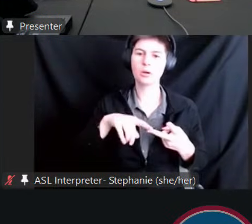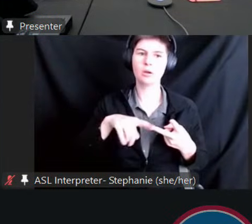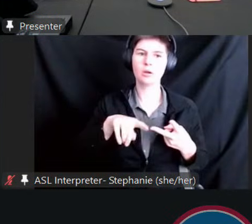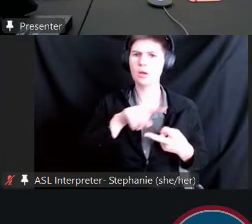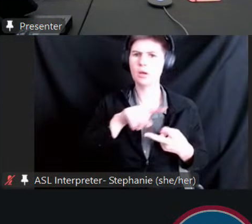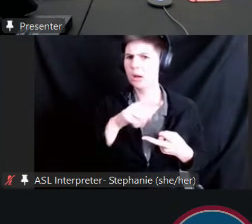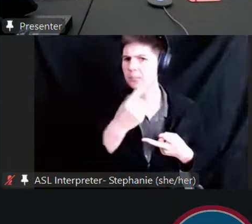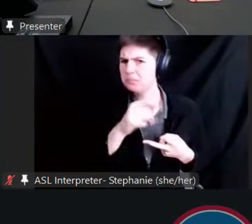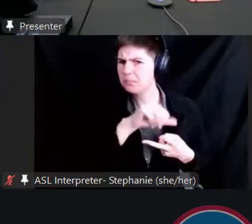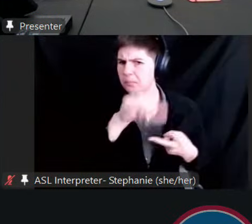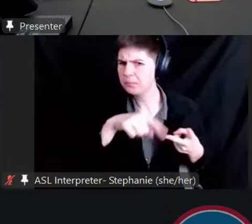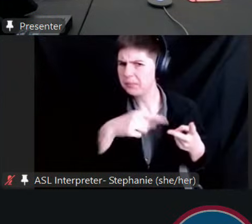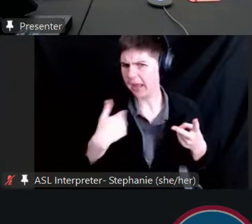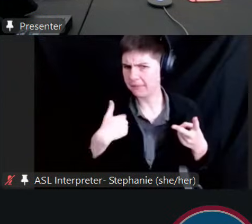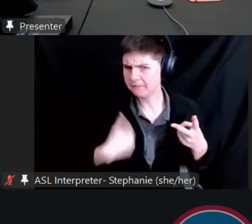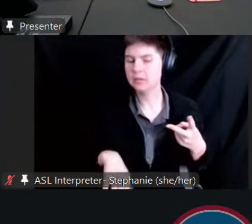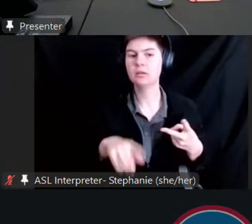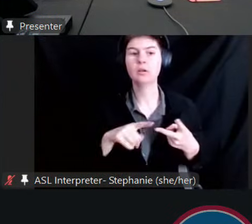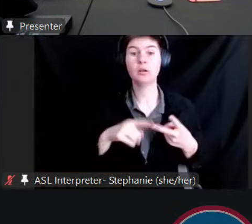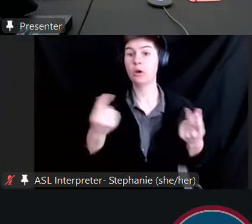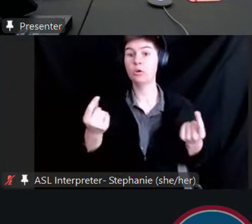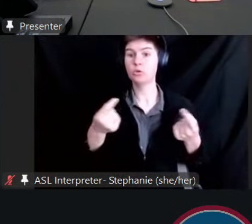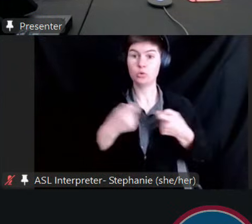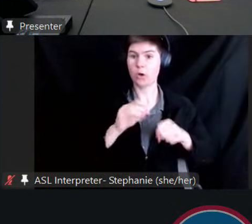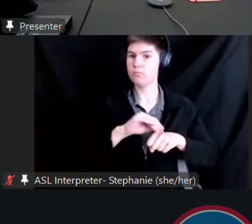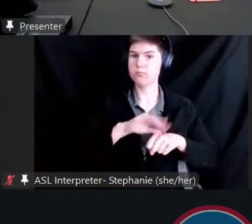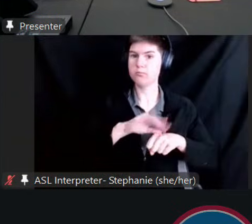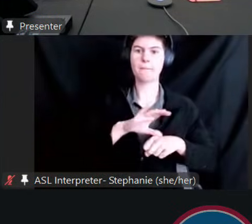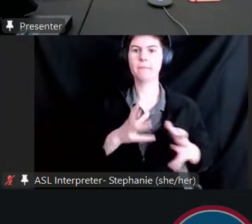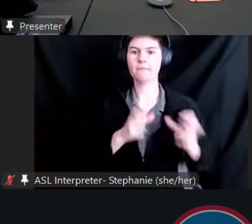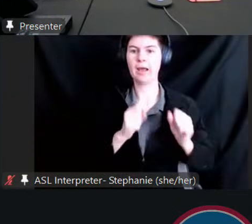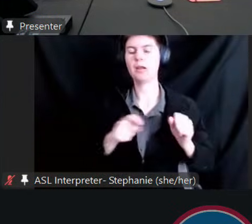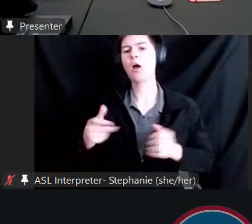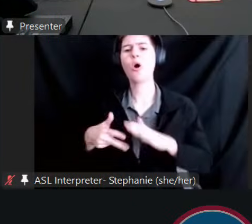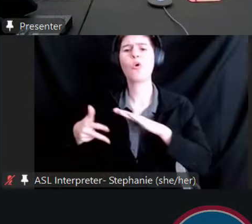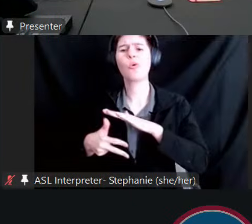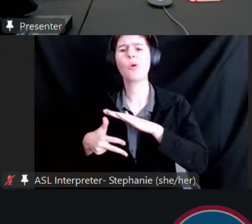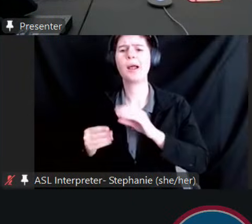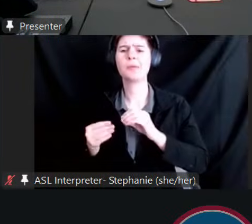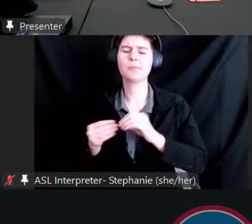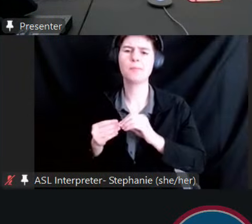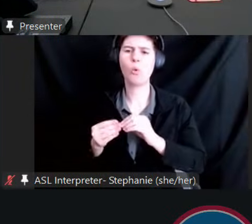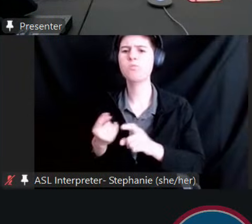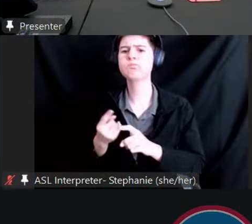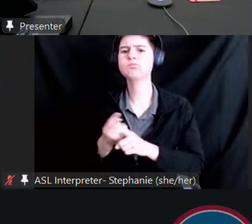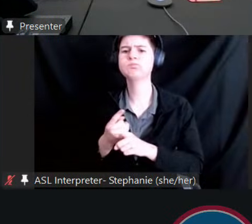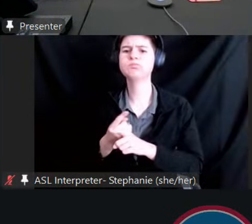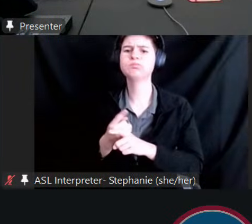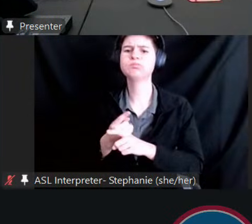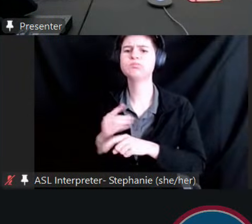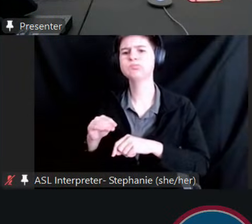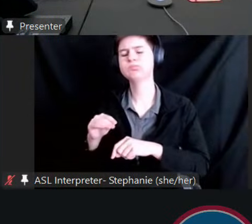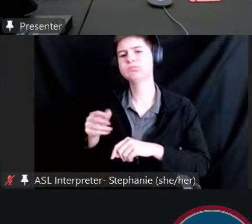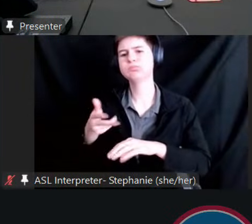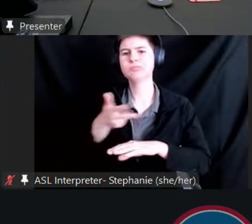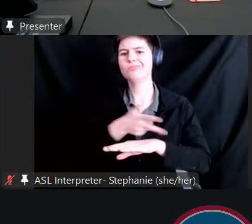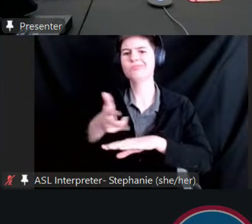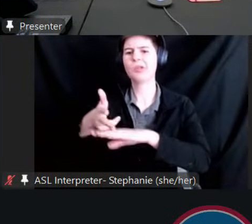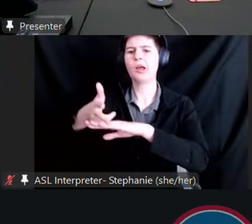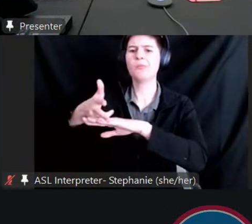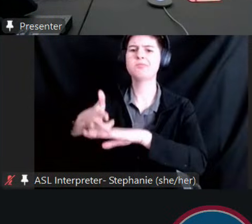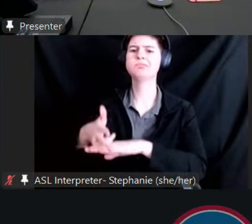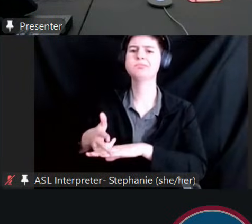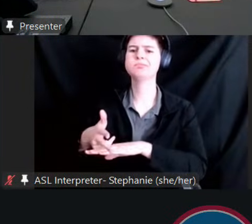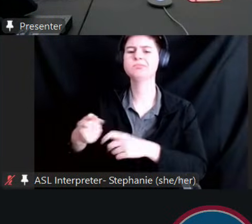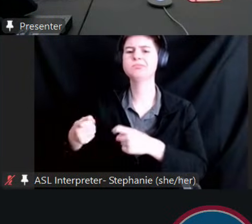fast charger, you know, compared to the ones at the garages. The mast arm drops down and, you know, gives them a boost while